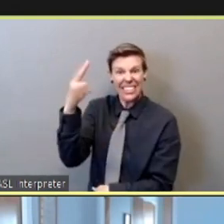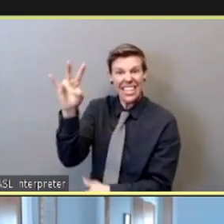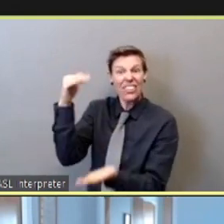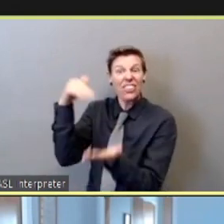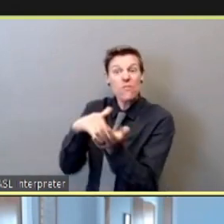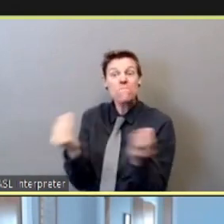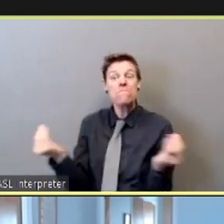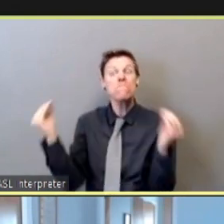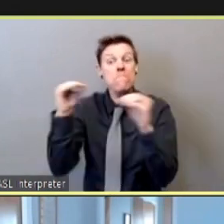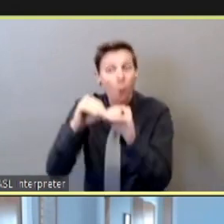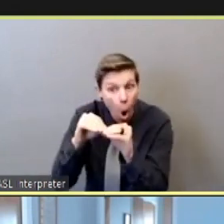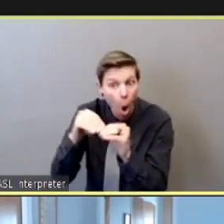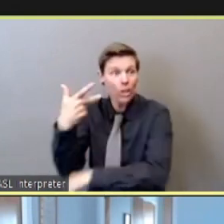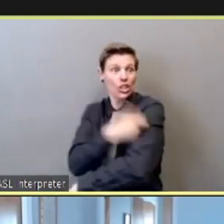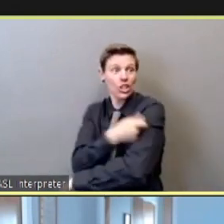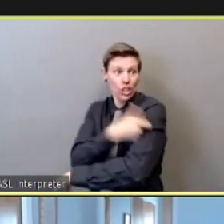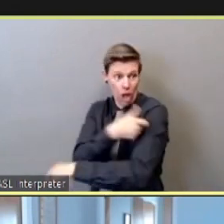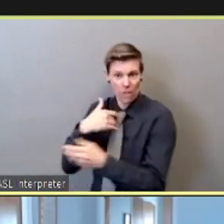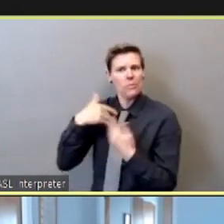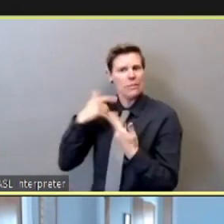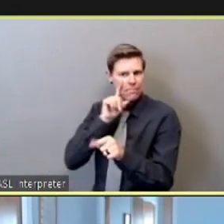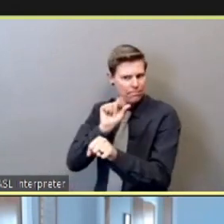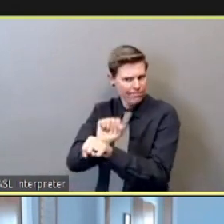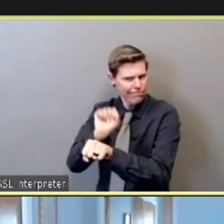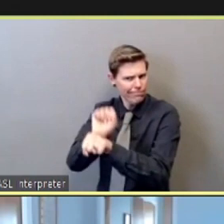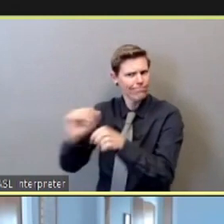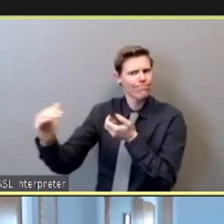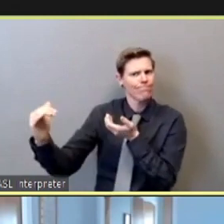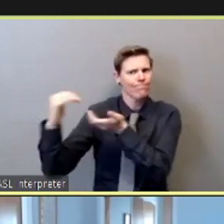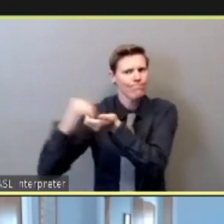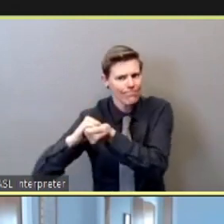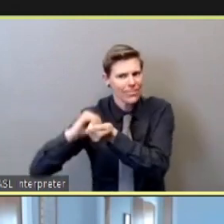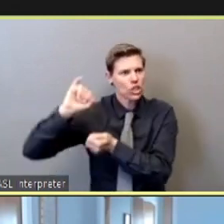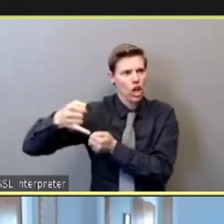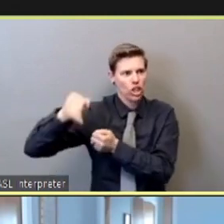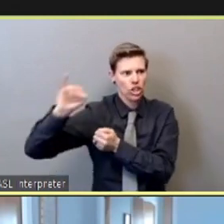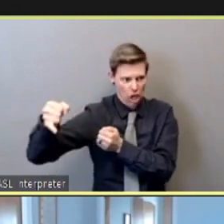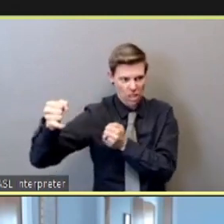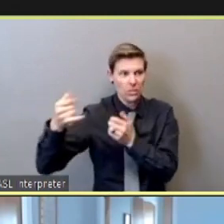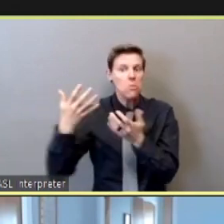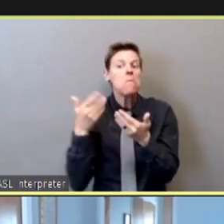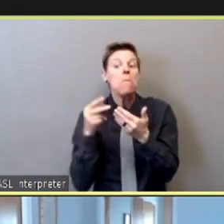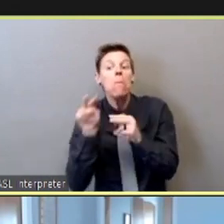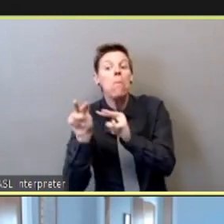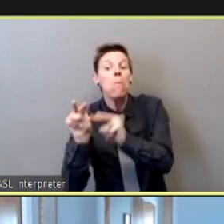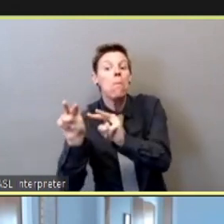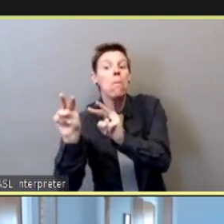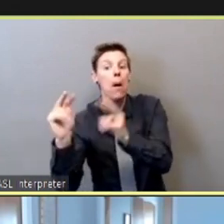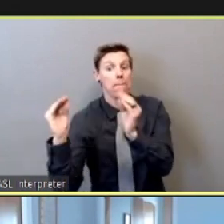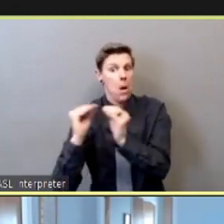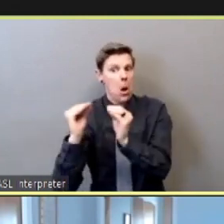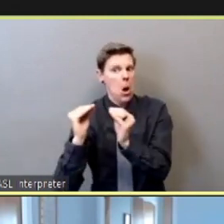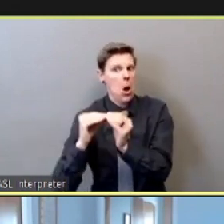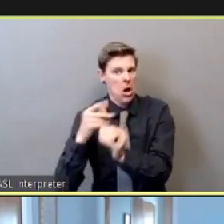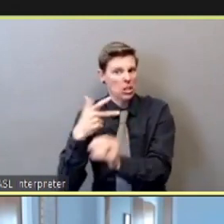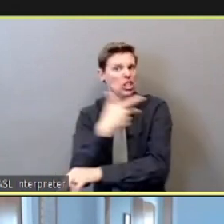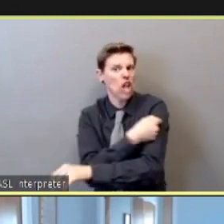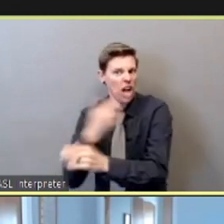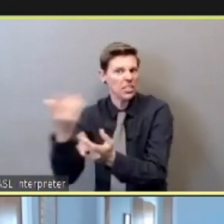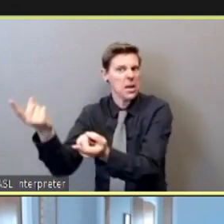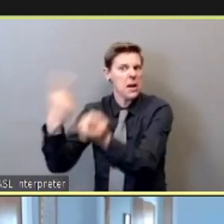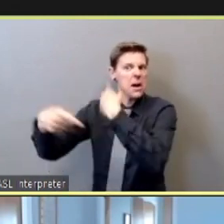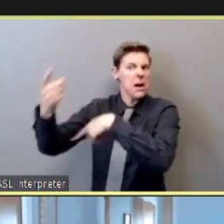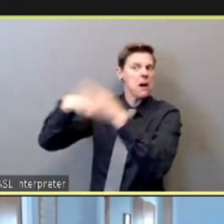with Merck, but for the next few weeks, we are not likely to see many doses at all, and then it will ramp